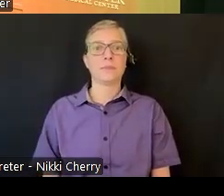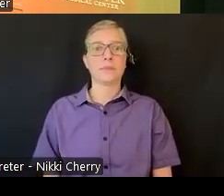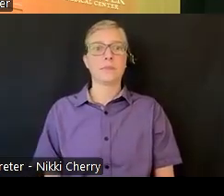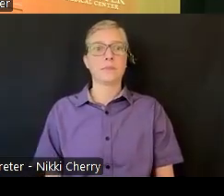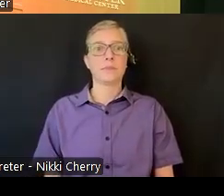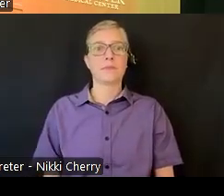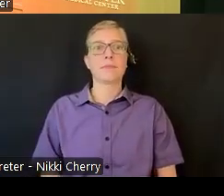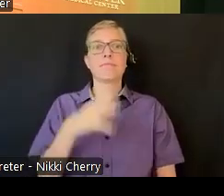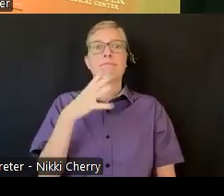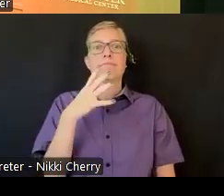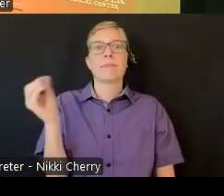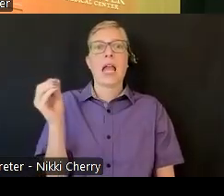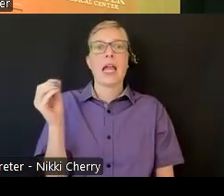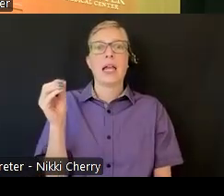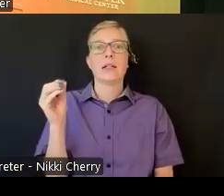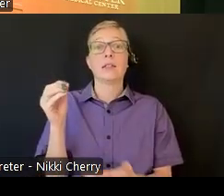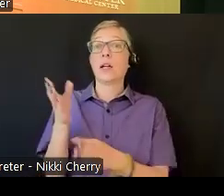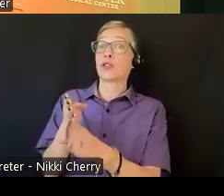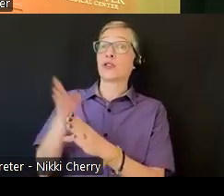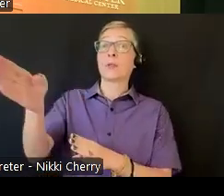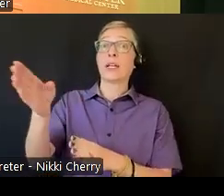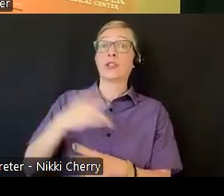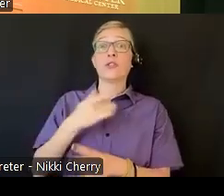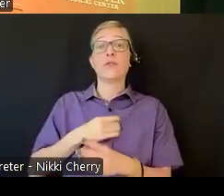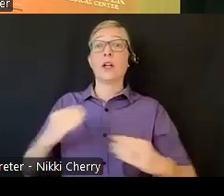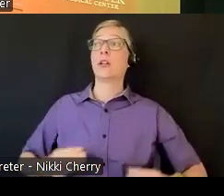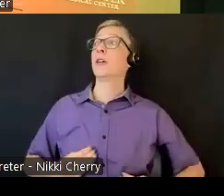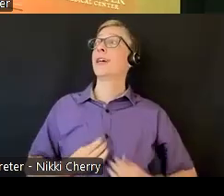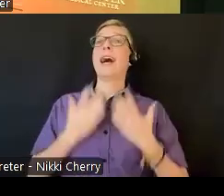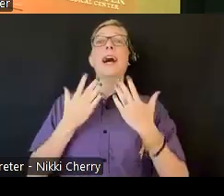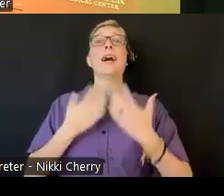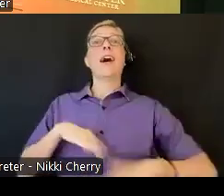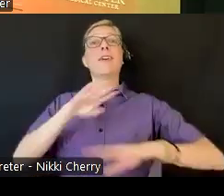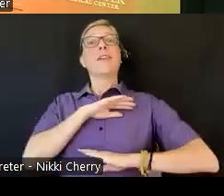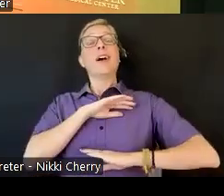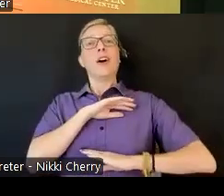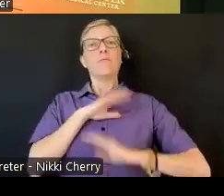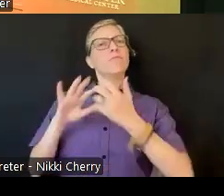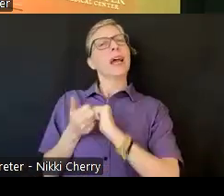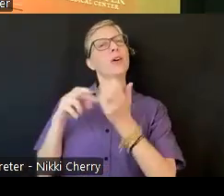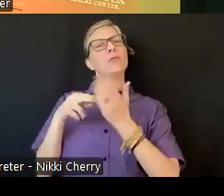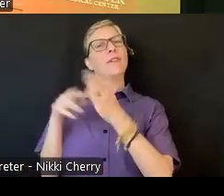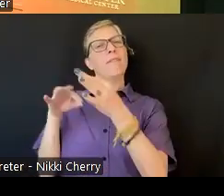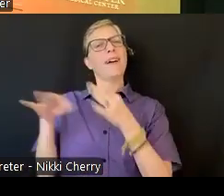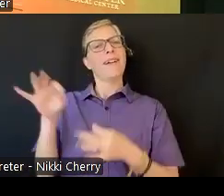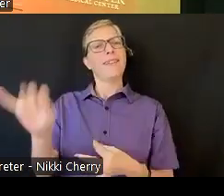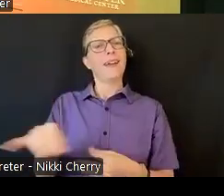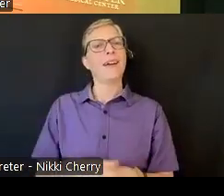career at an organizational and also the individual level, and importance of